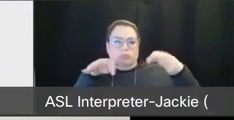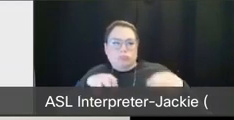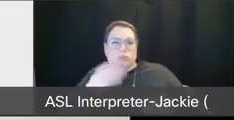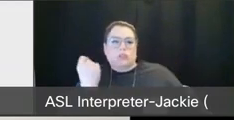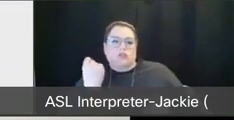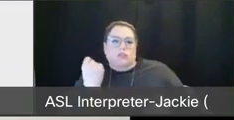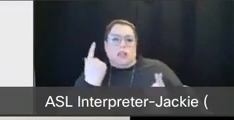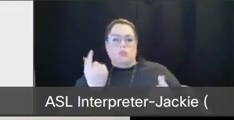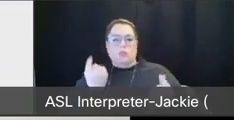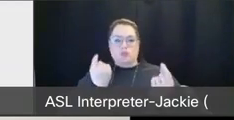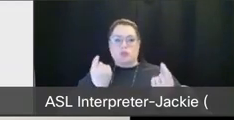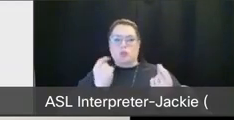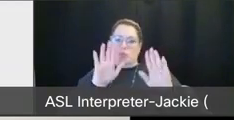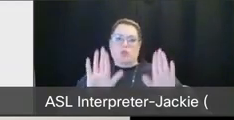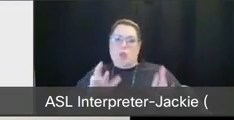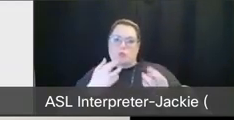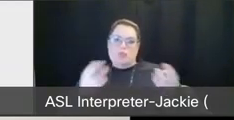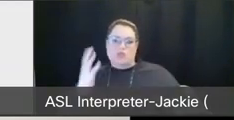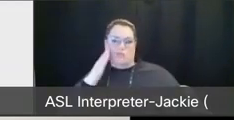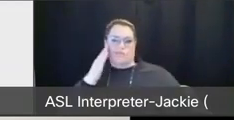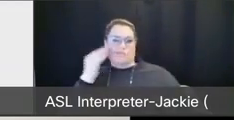great resources to know about.